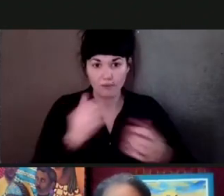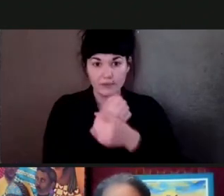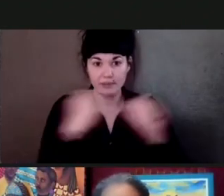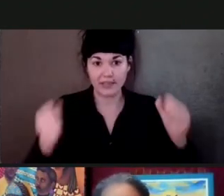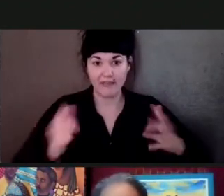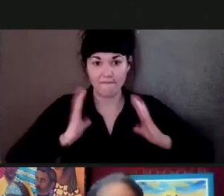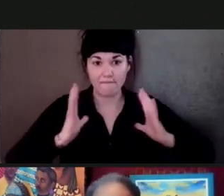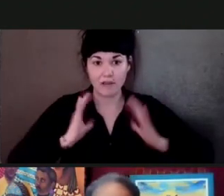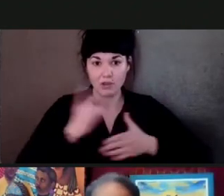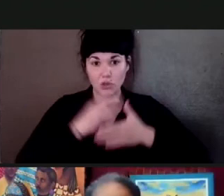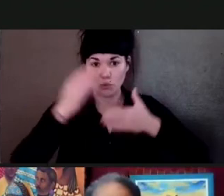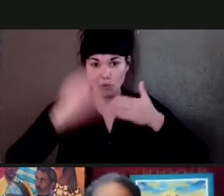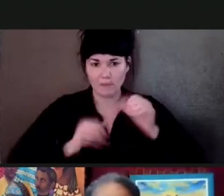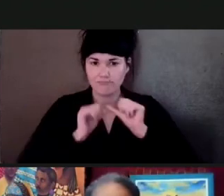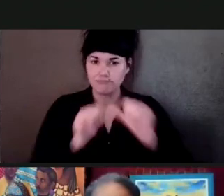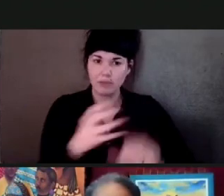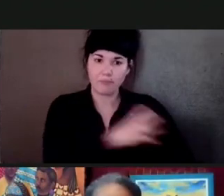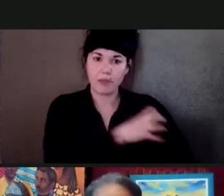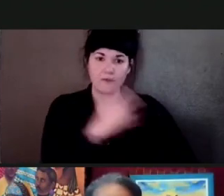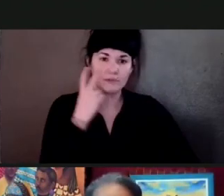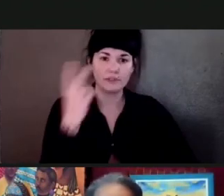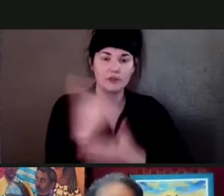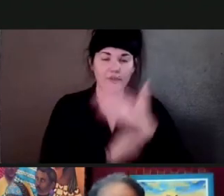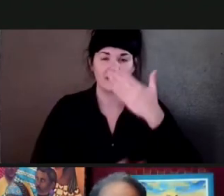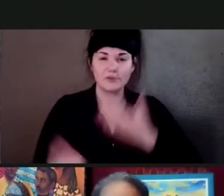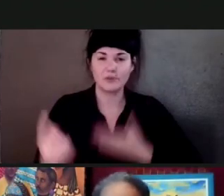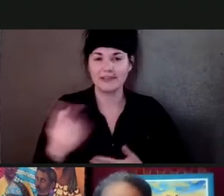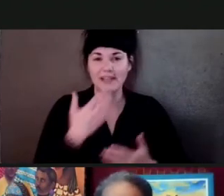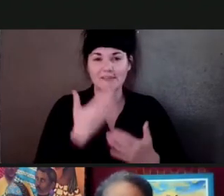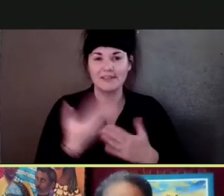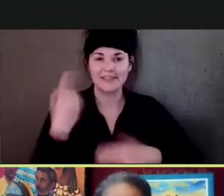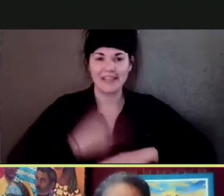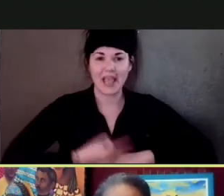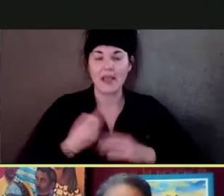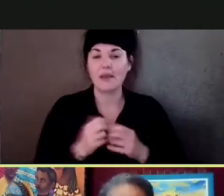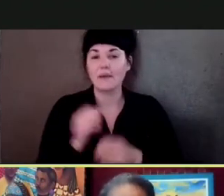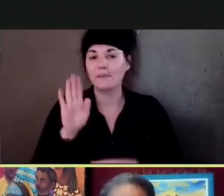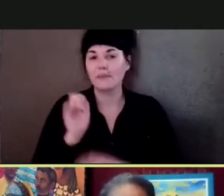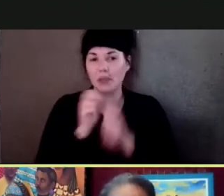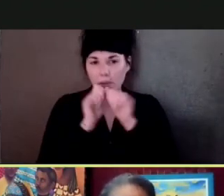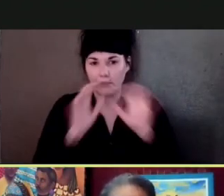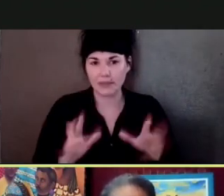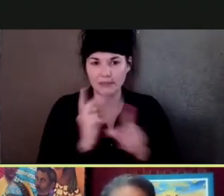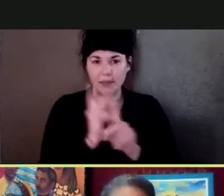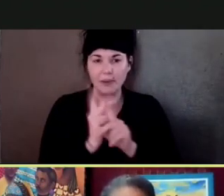weekend. Stay powerful, and we will see you next week. Have a great day. Be blessed all. Take care. Bye-bye.